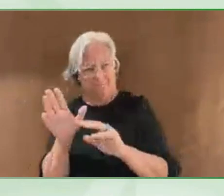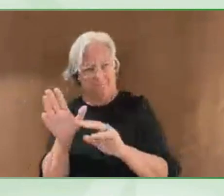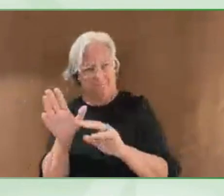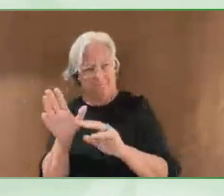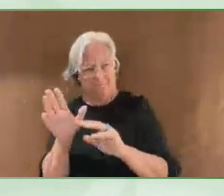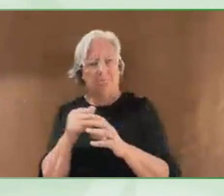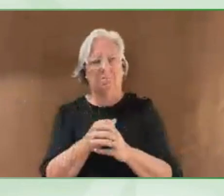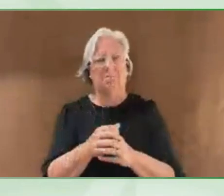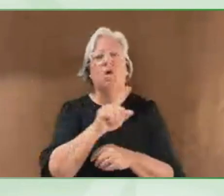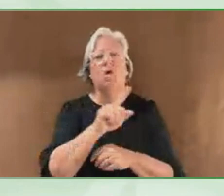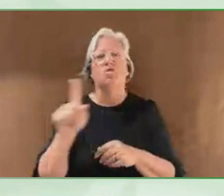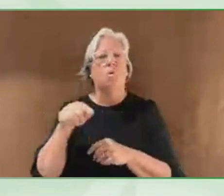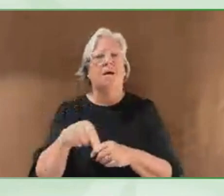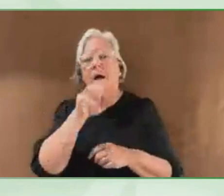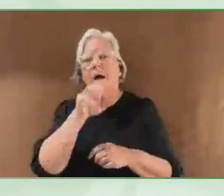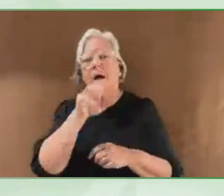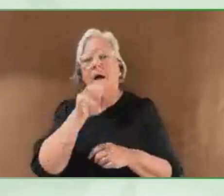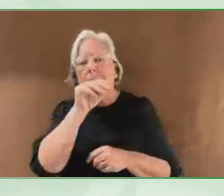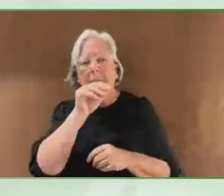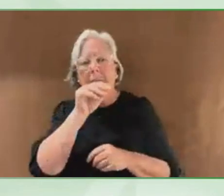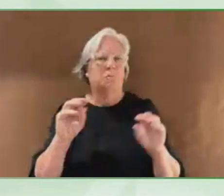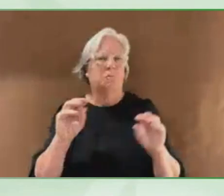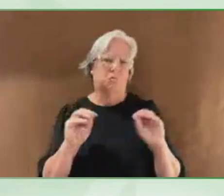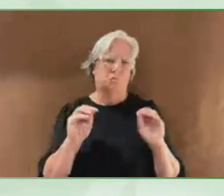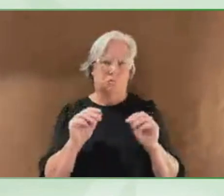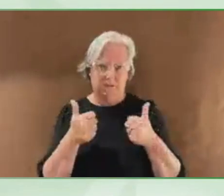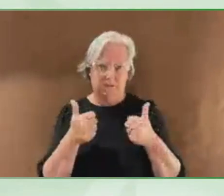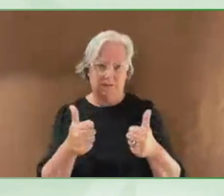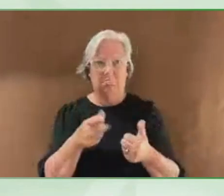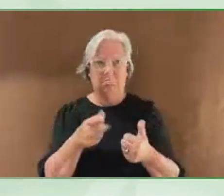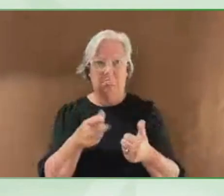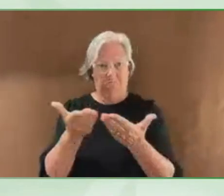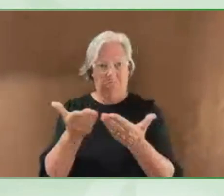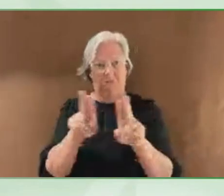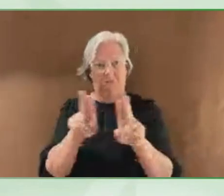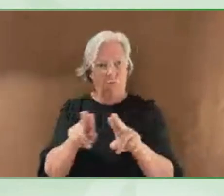if we're ready to roll the video, that would be great.